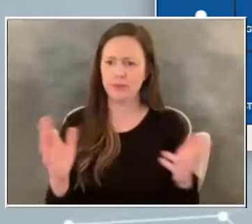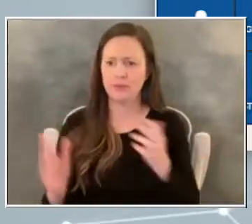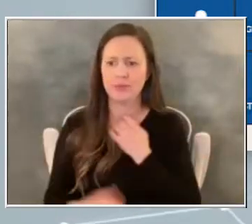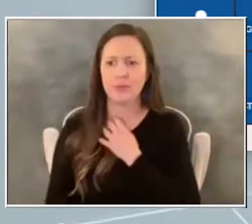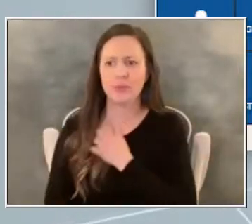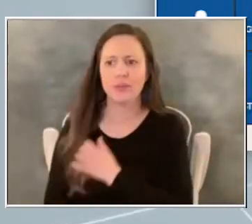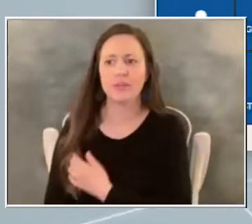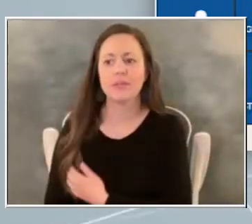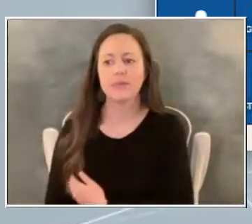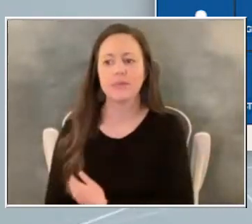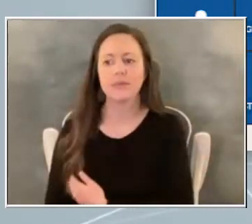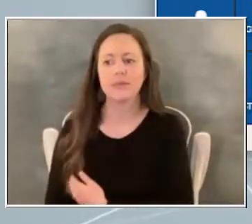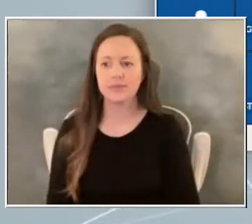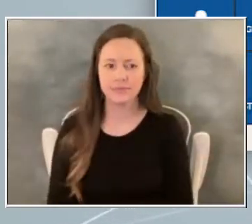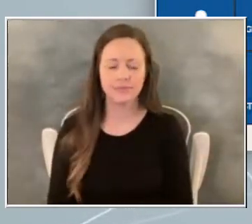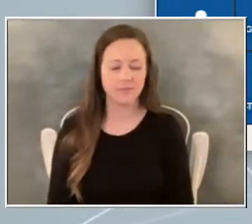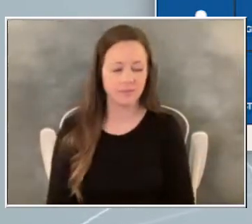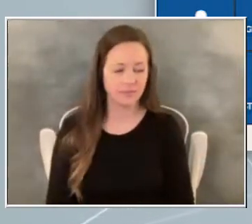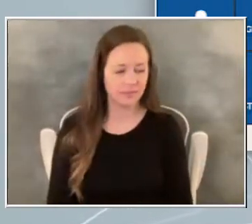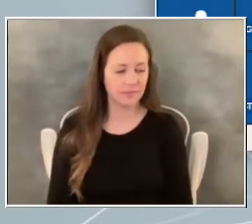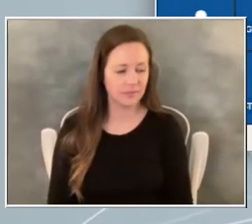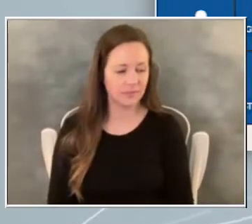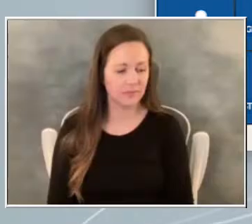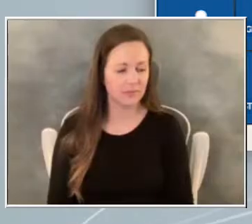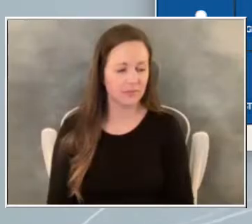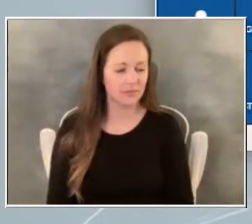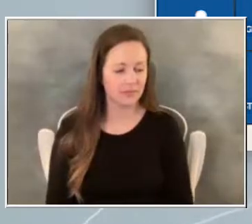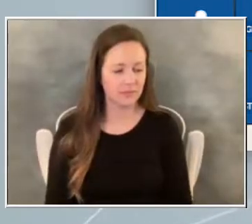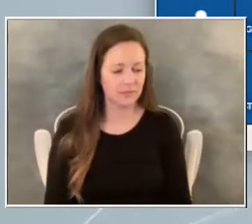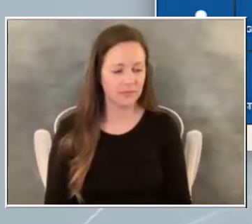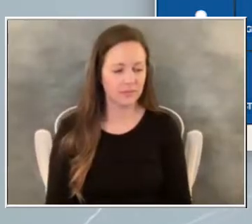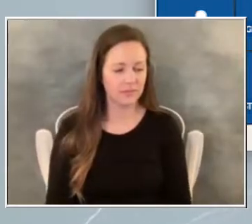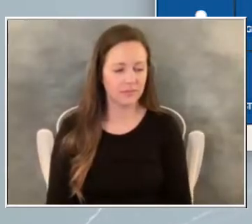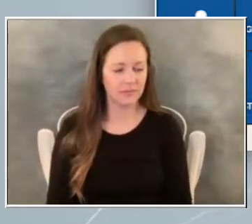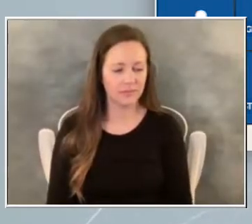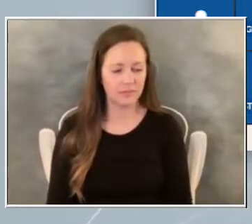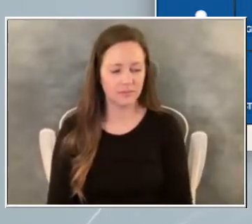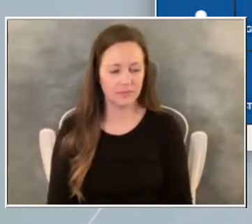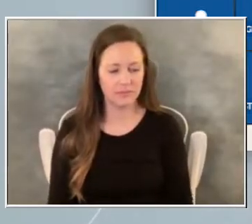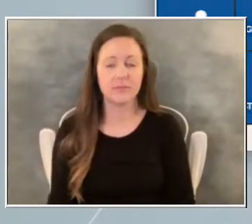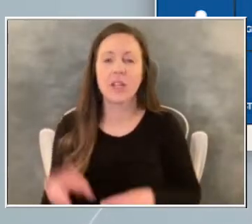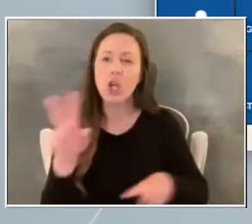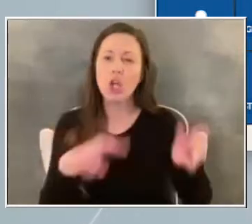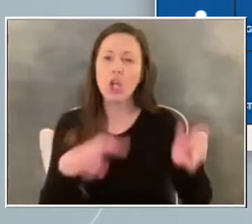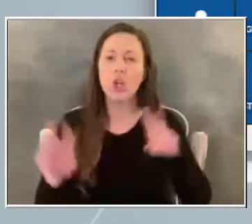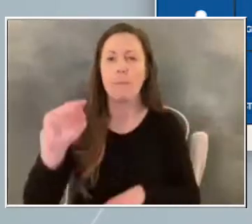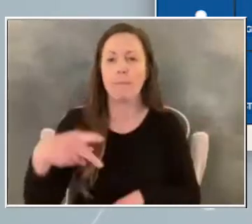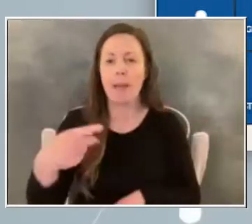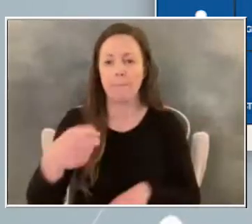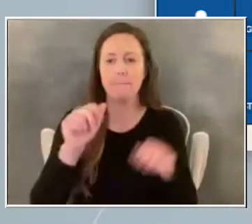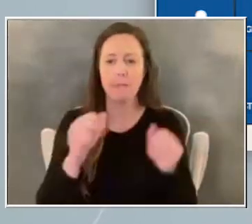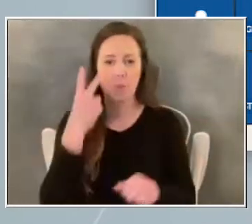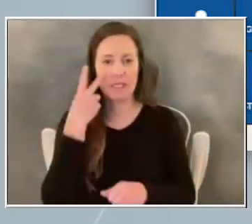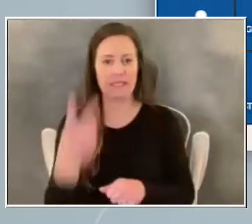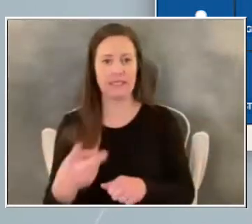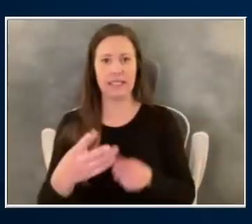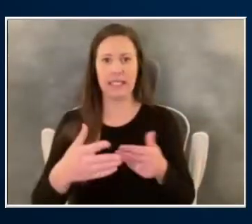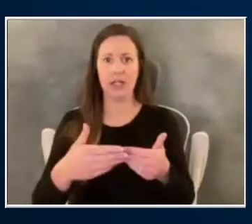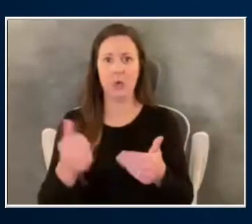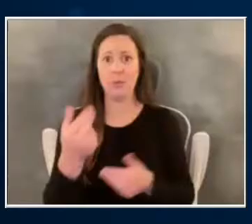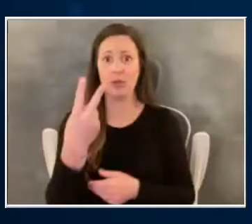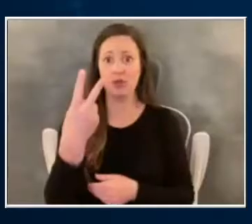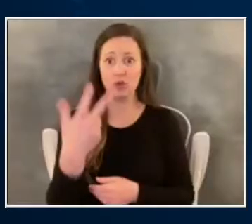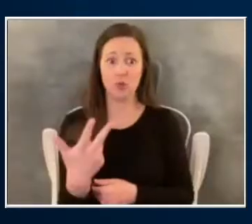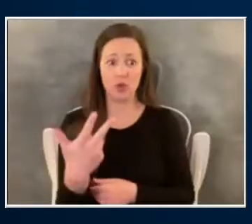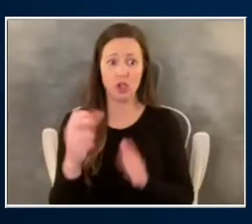Well, yeah, as you look at the map, you can tell that, we're in almost 2/3 of the state.